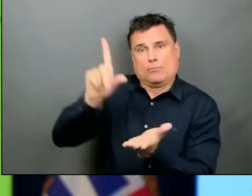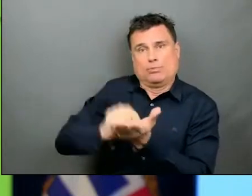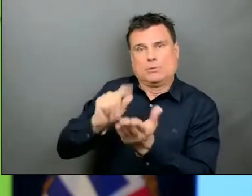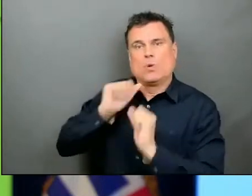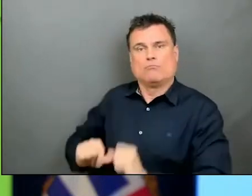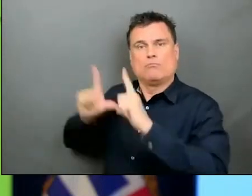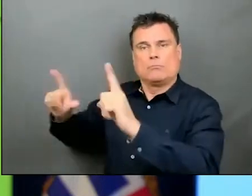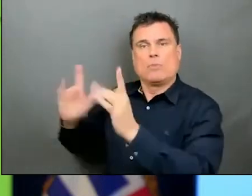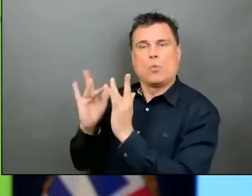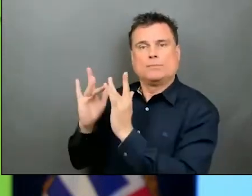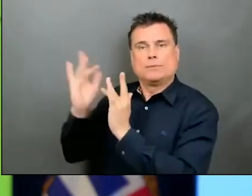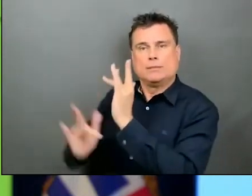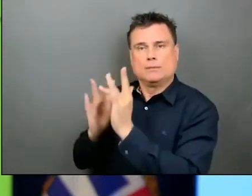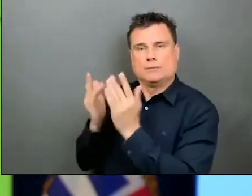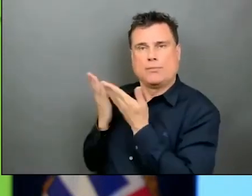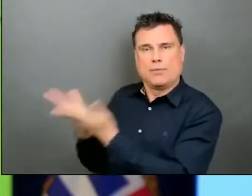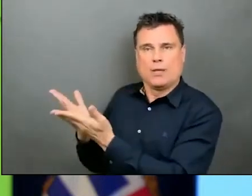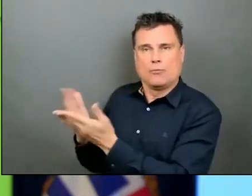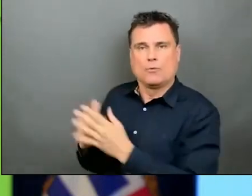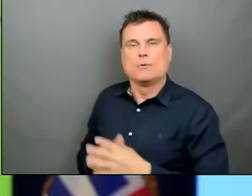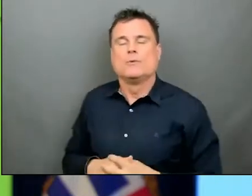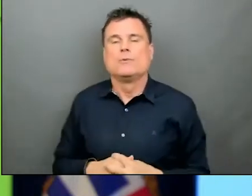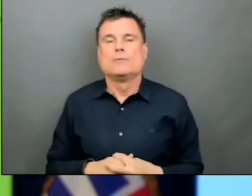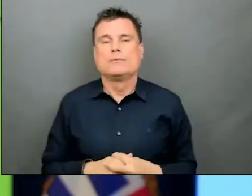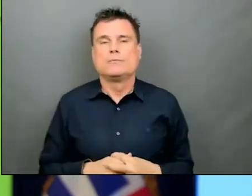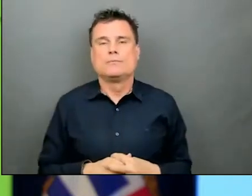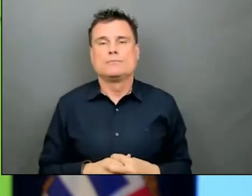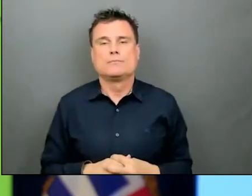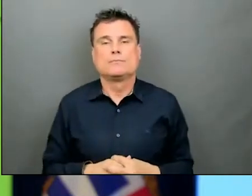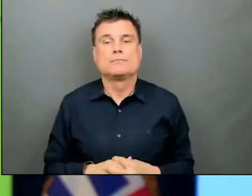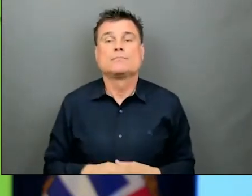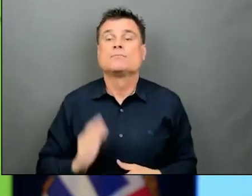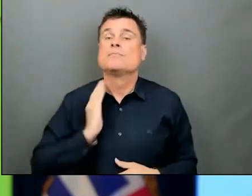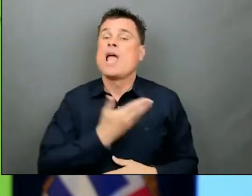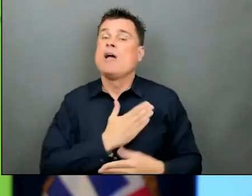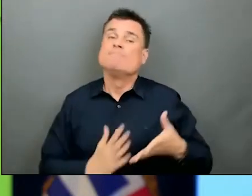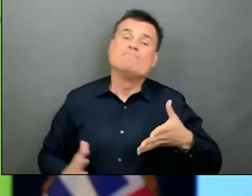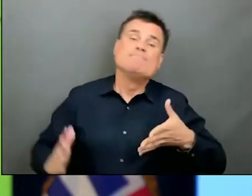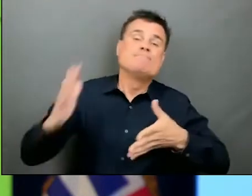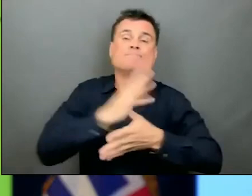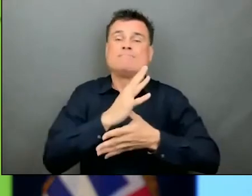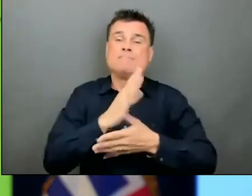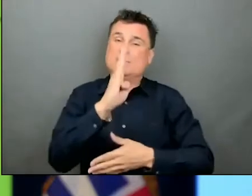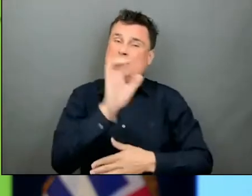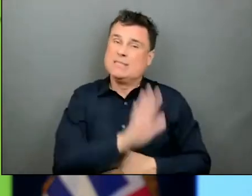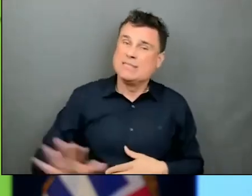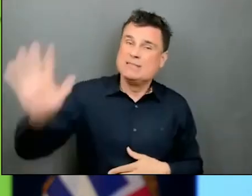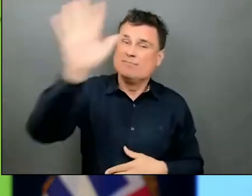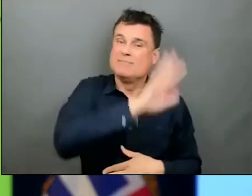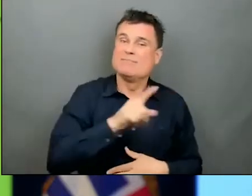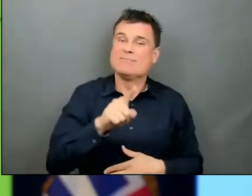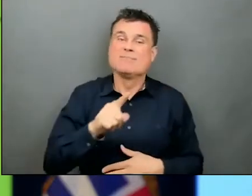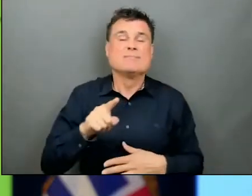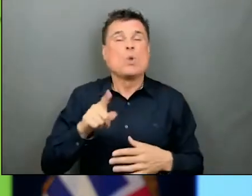Our top priority is to keep British Columbians, particularly our most vulnerable people, healthy and safe.